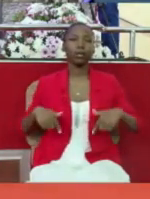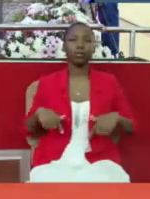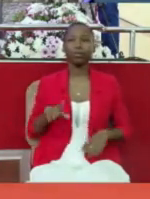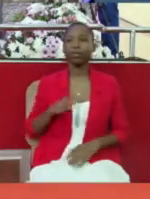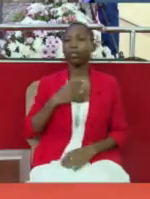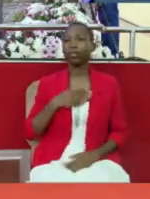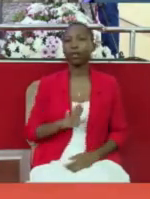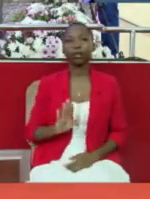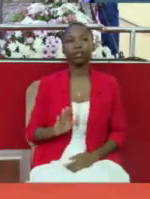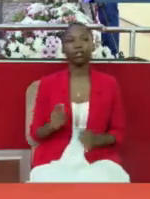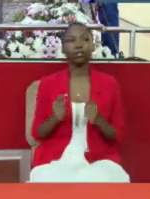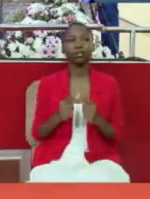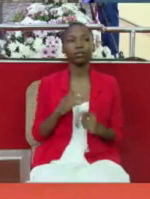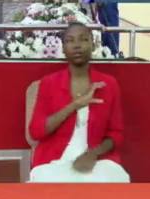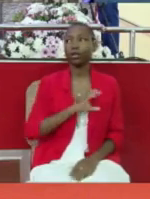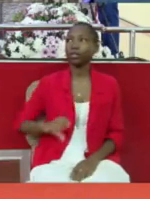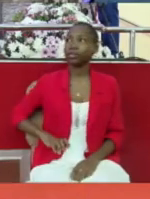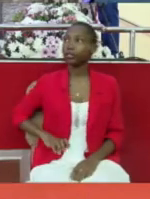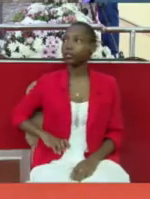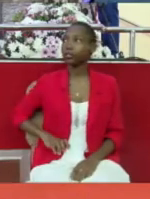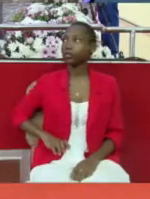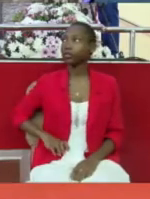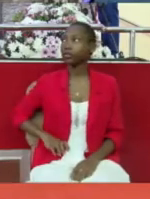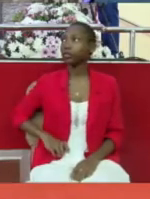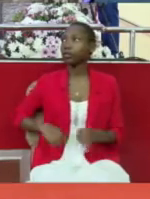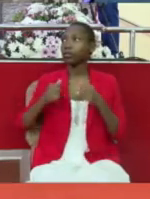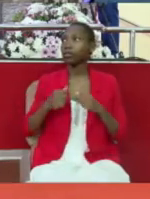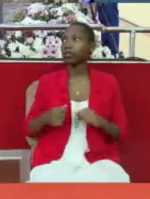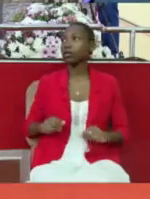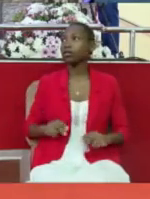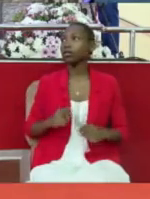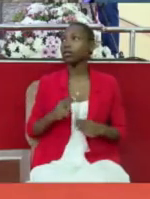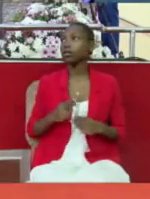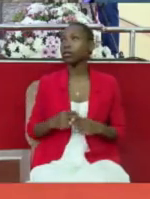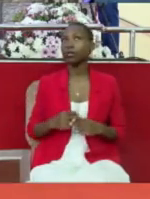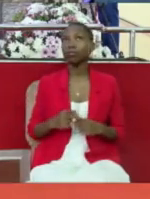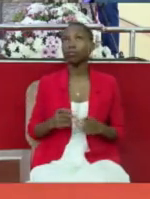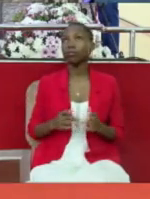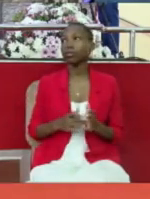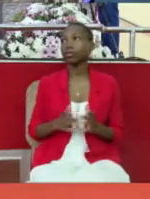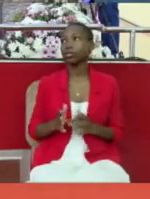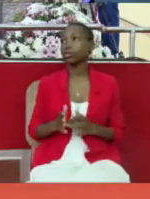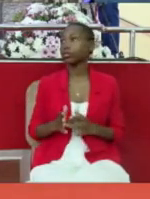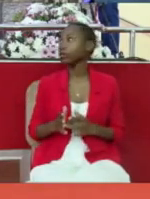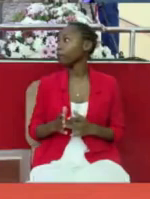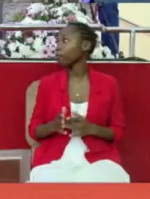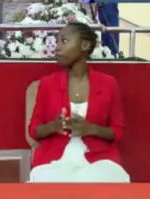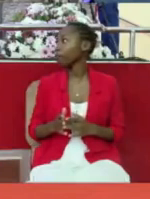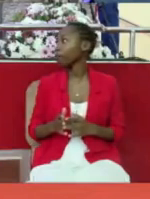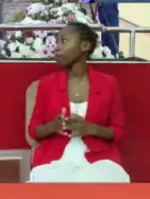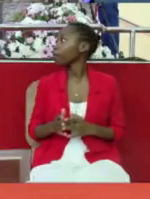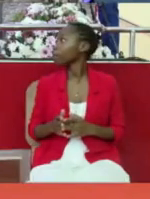over your life. Ni kweli Yesu awe mfalme wa maisha yako. Blessed be the name of the Lord. Jina la Bwana libariki. I want to ask somebody who can help me that my sister comes here and my sister